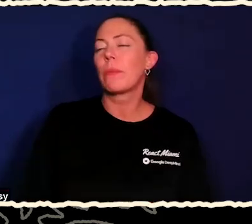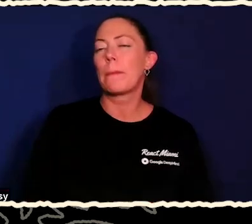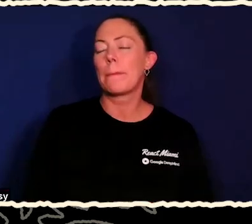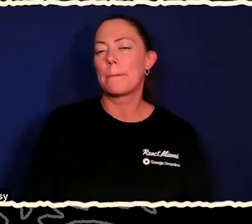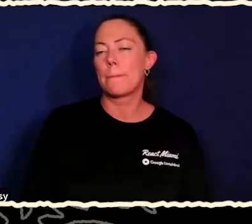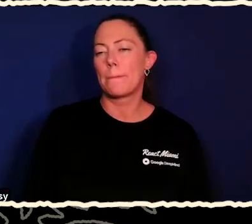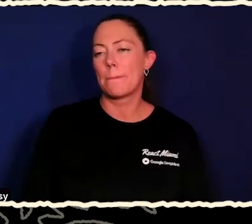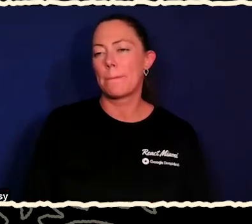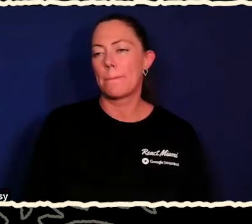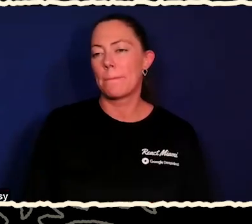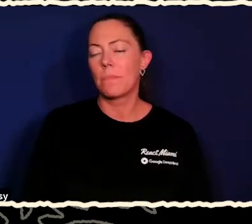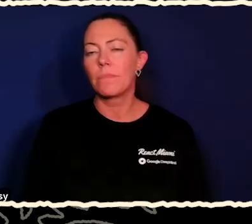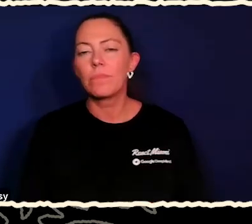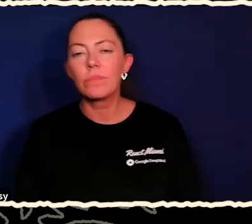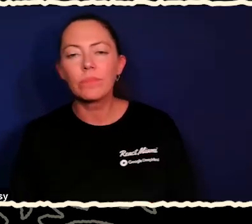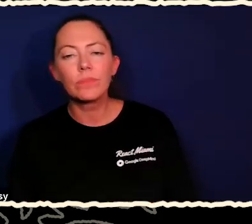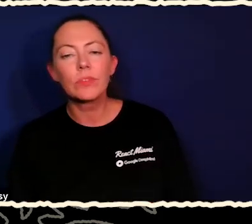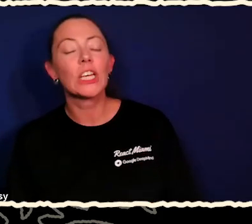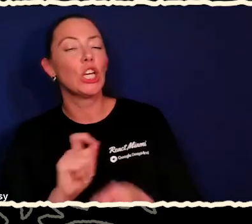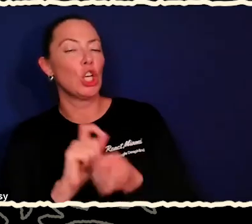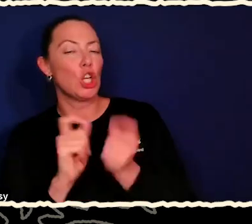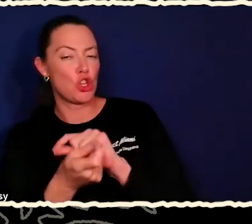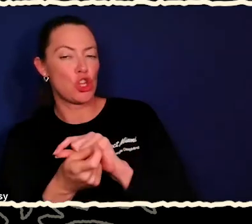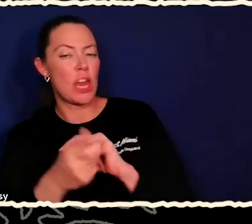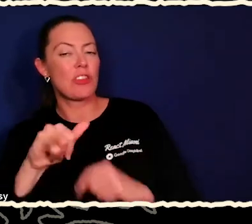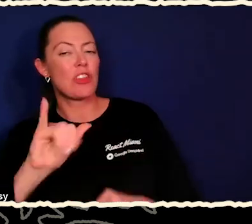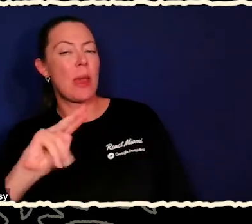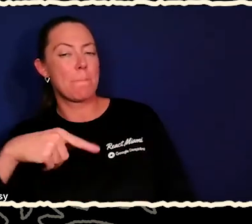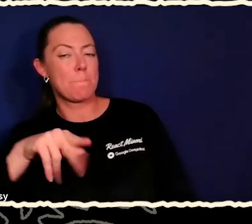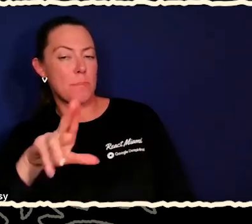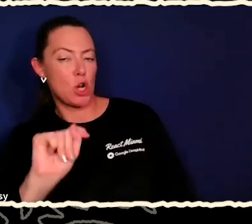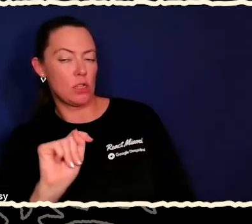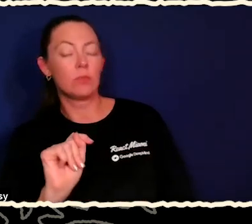That's very good. Change input. Great.